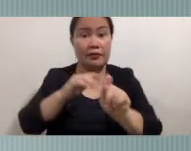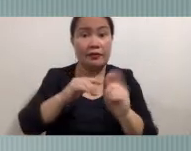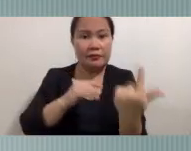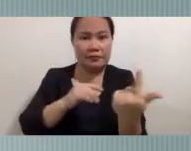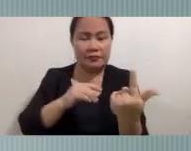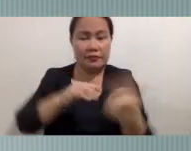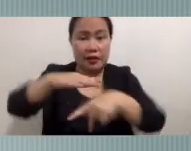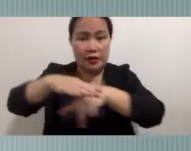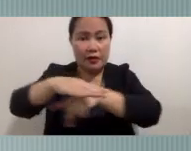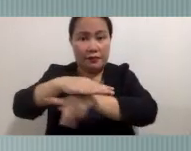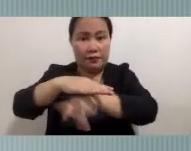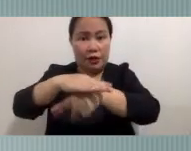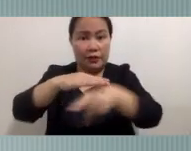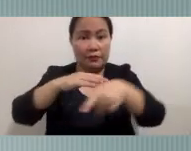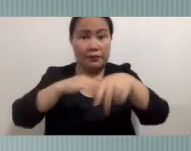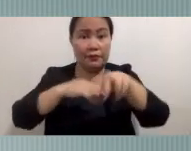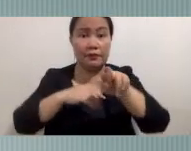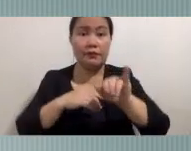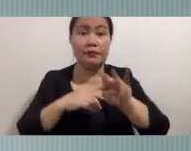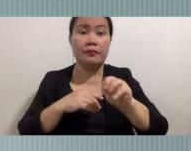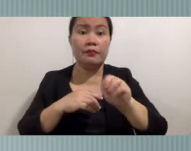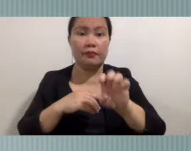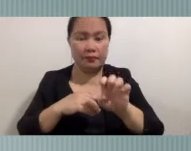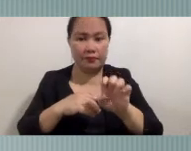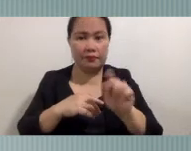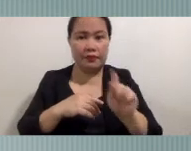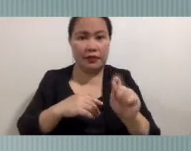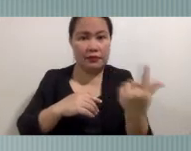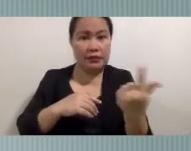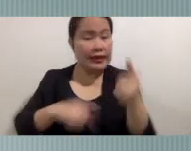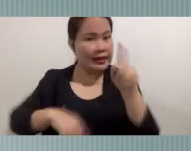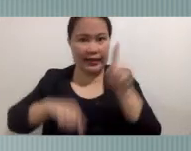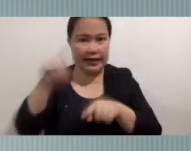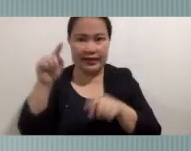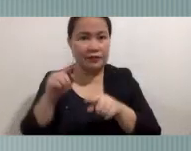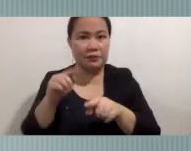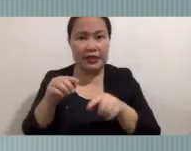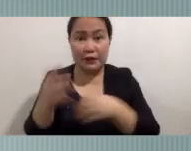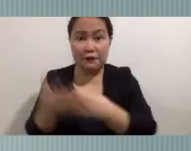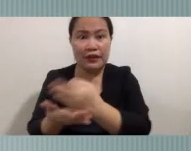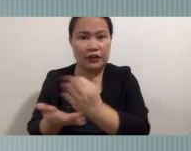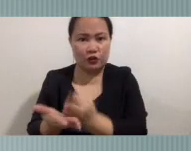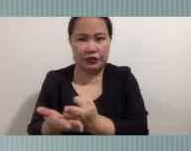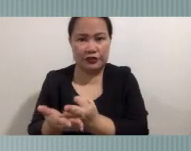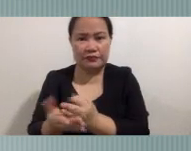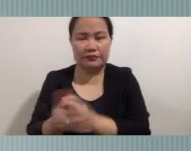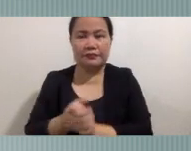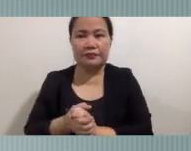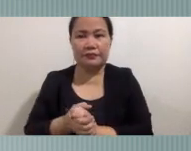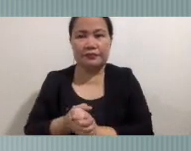tinatawag nating prime trinomial because it cannot be factored.